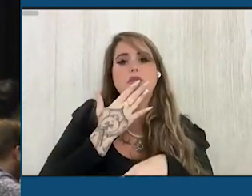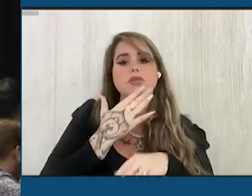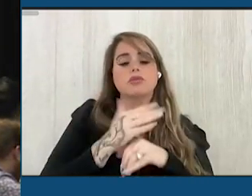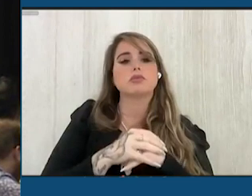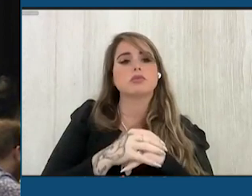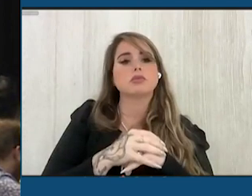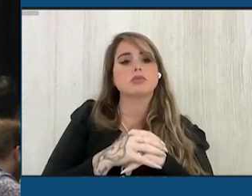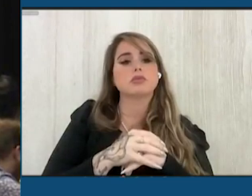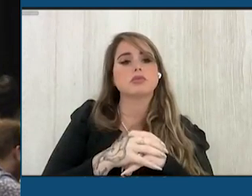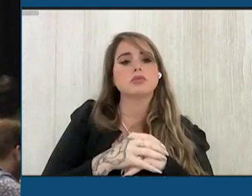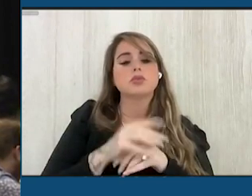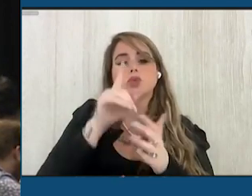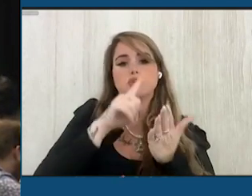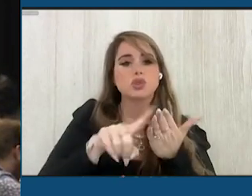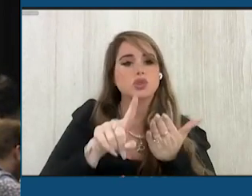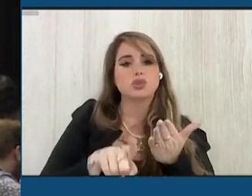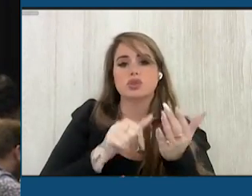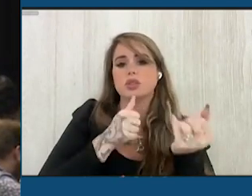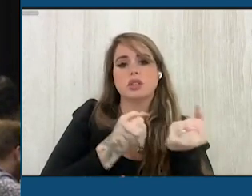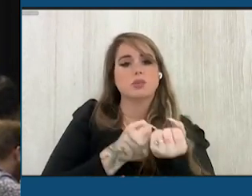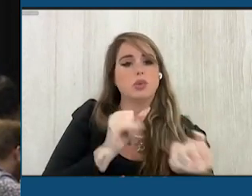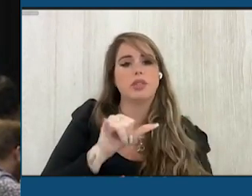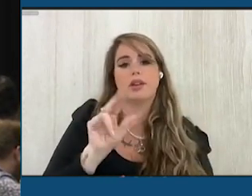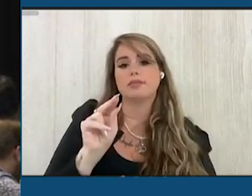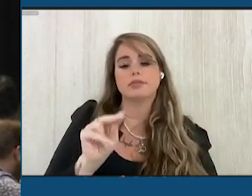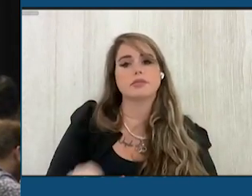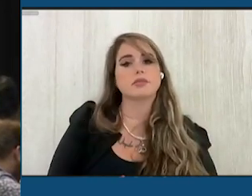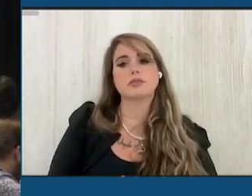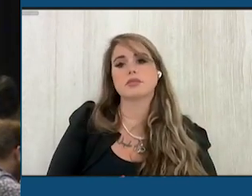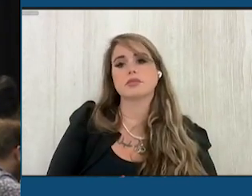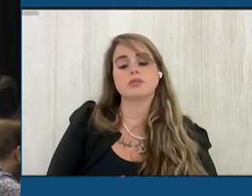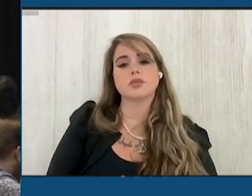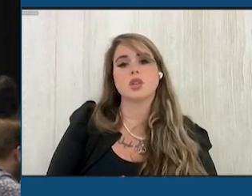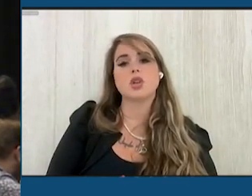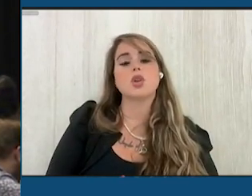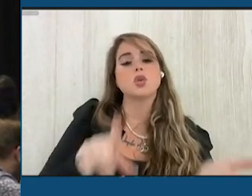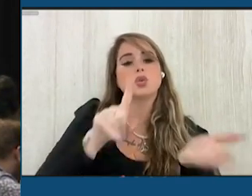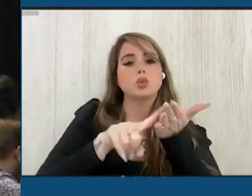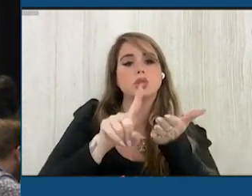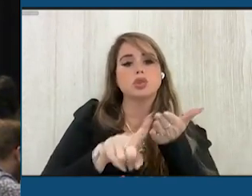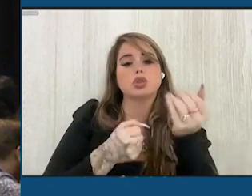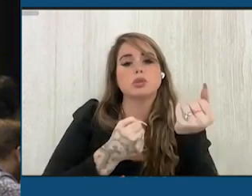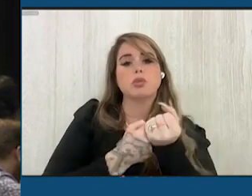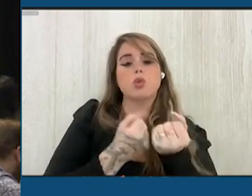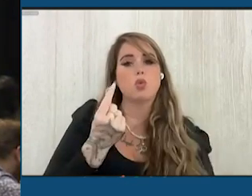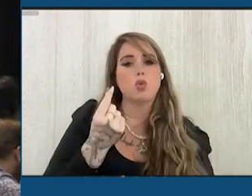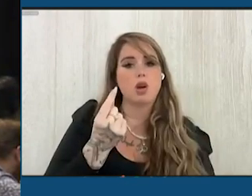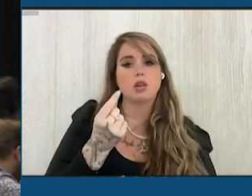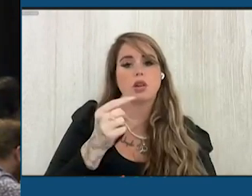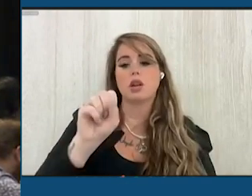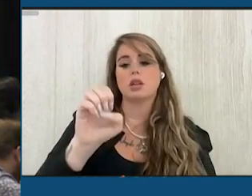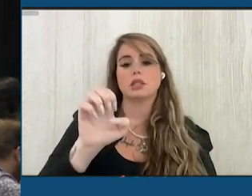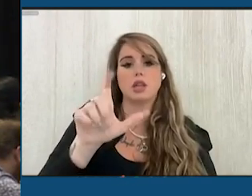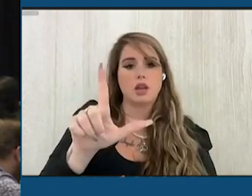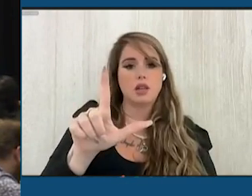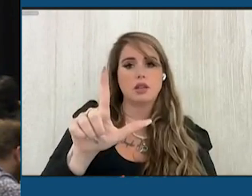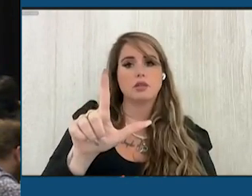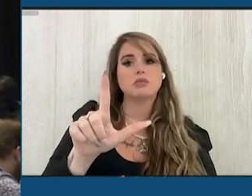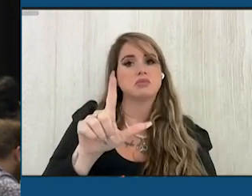The research does not support that. What the research does support is that SEL is doing